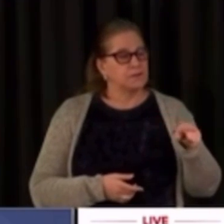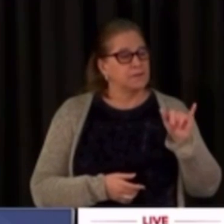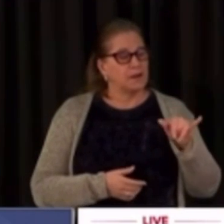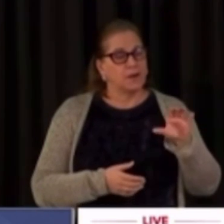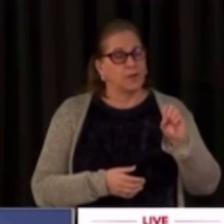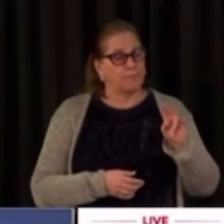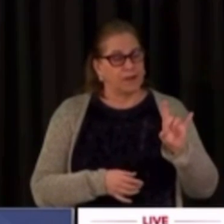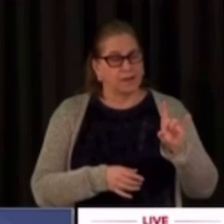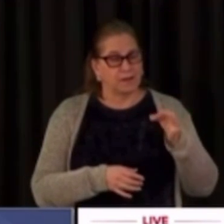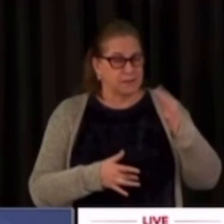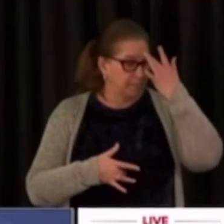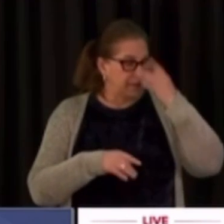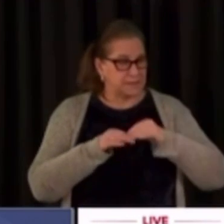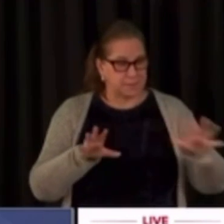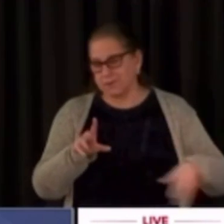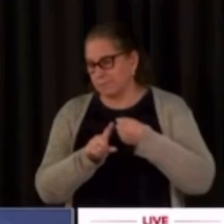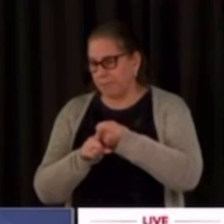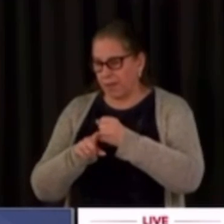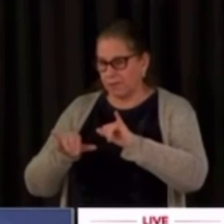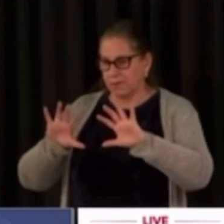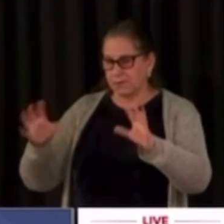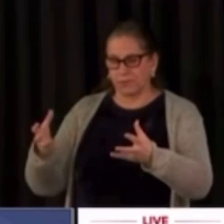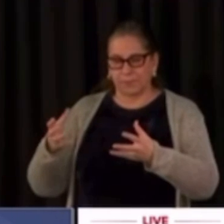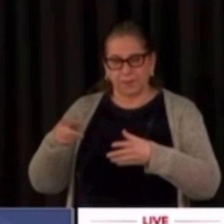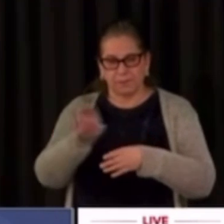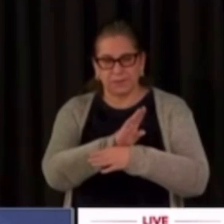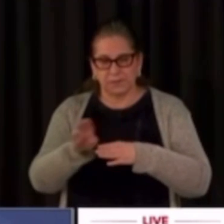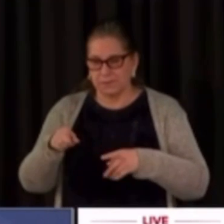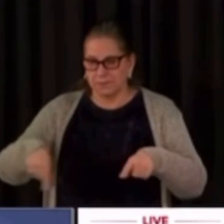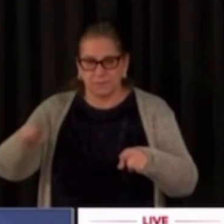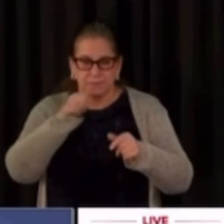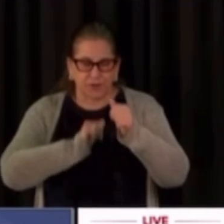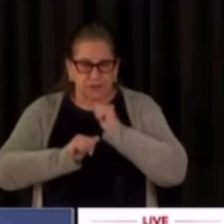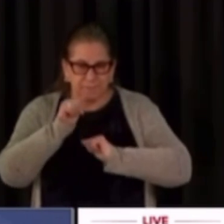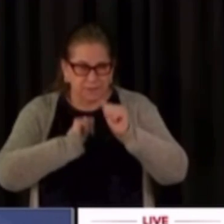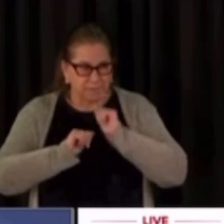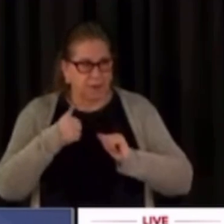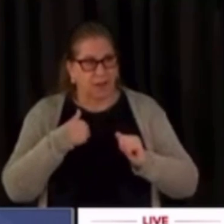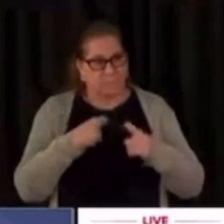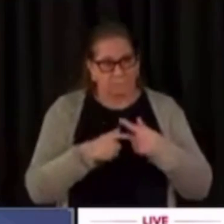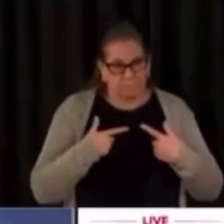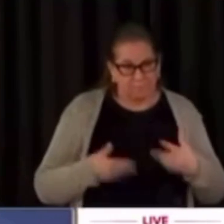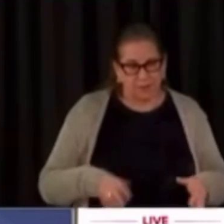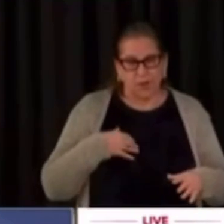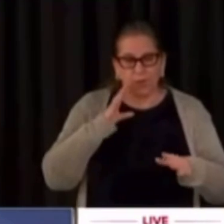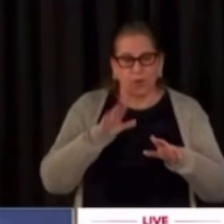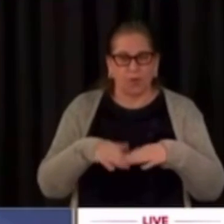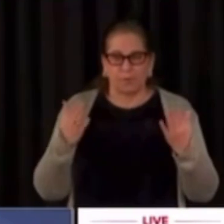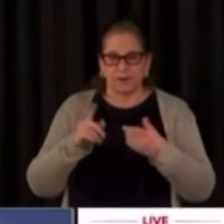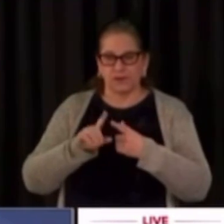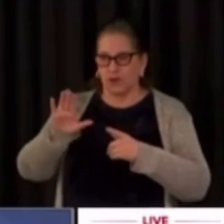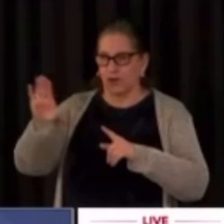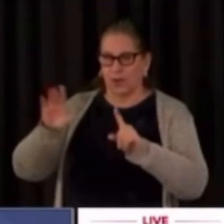businesses and the Bridge Fund. Okay, with that, we can take a few questions. Team with CNN. Given that